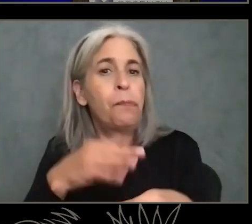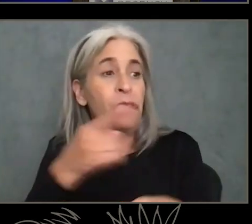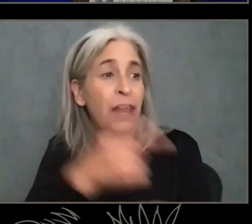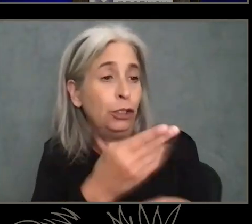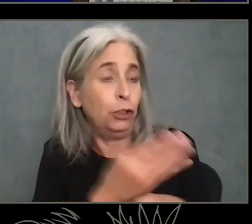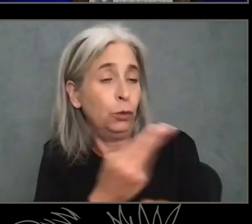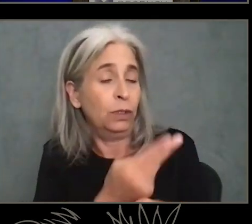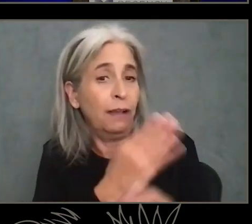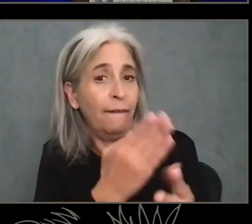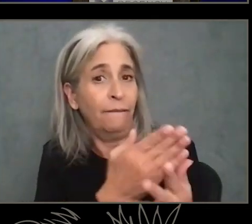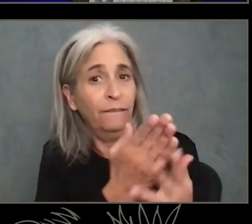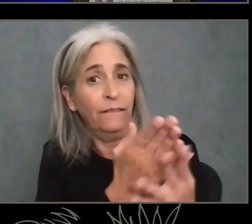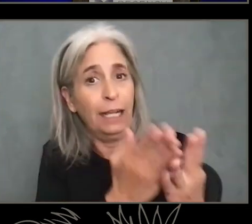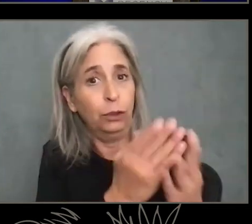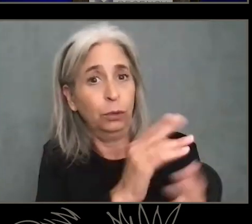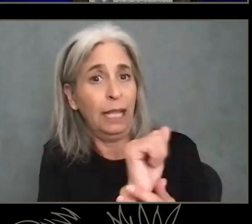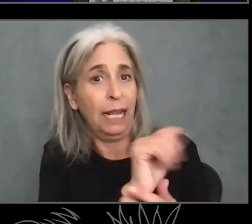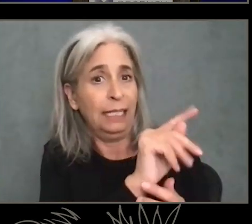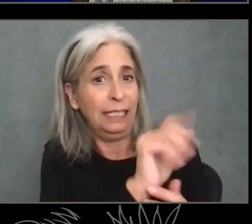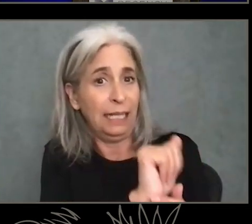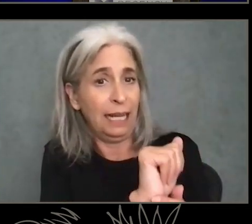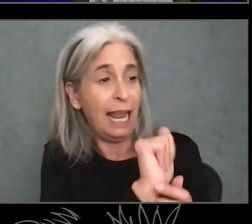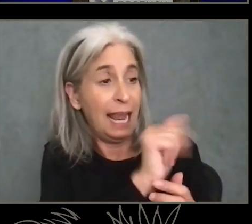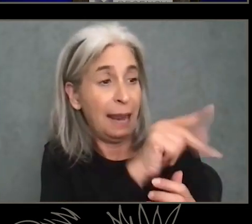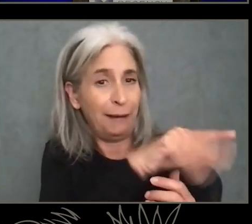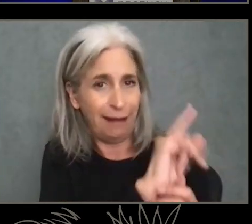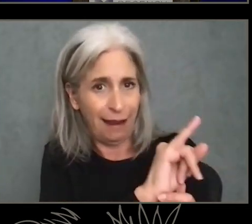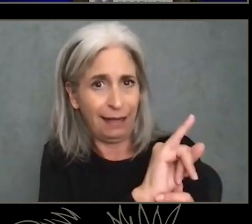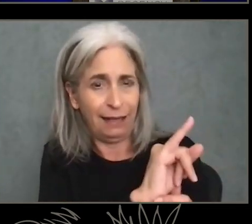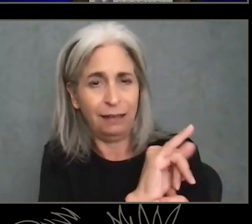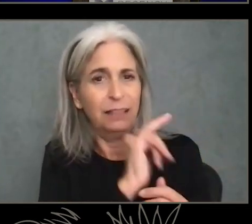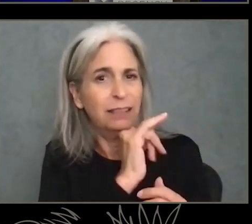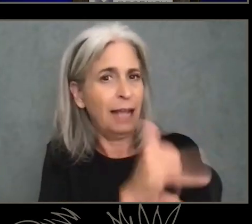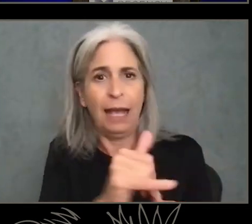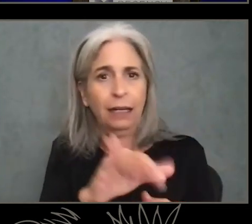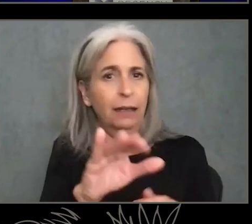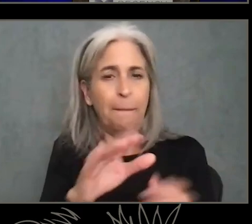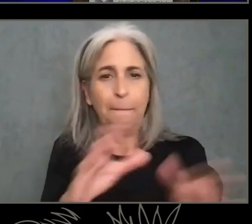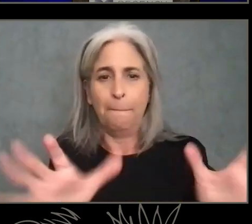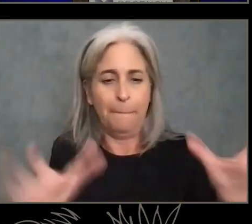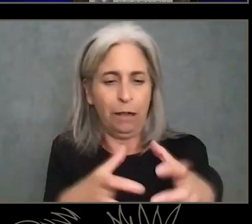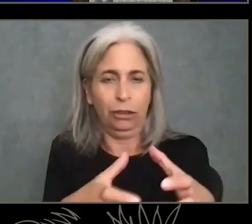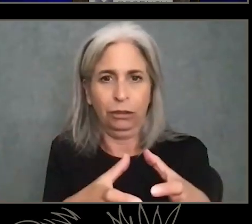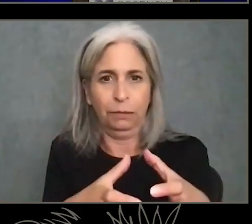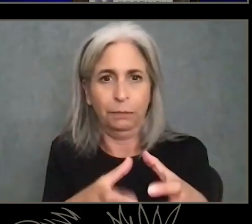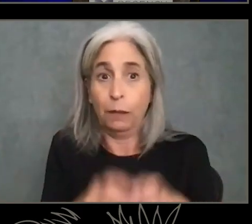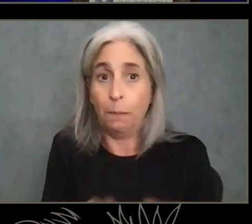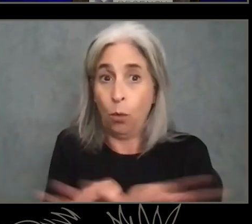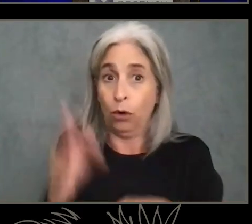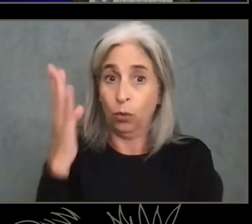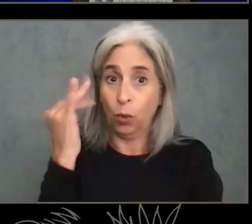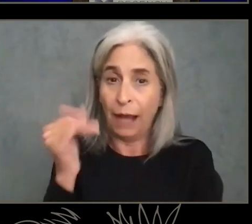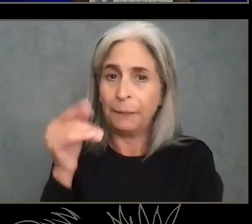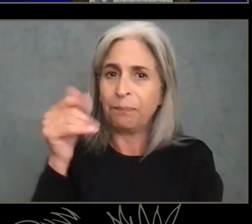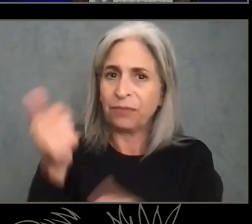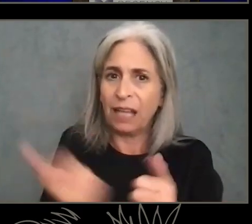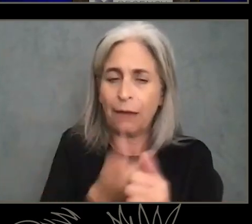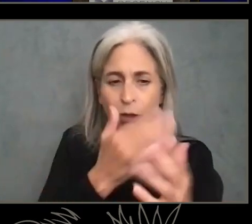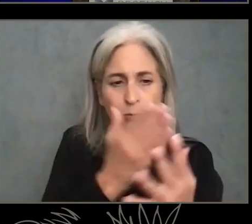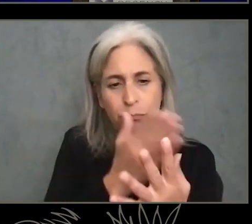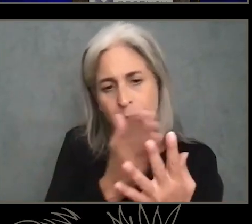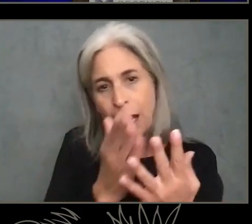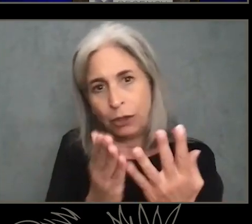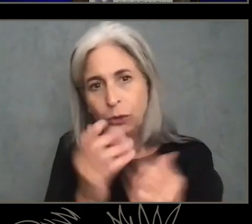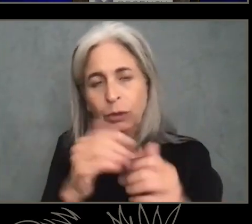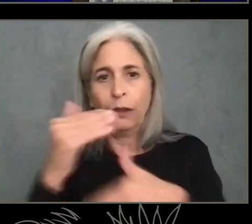files using browser APIs. So it's unbundled in that way. And this became really important because of ES modules and the progression